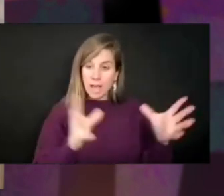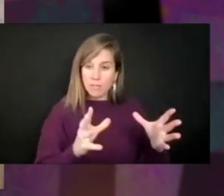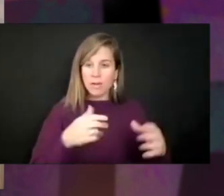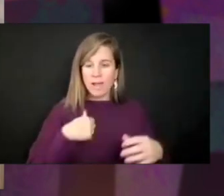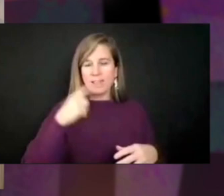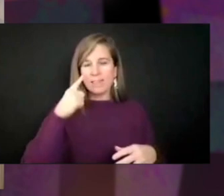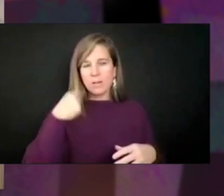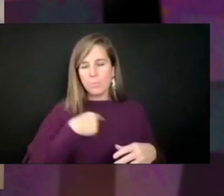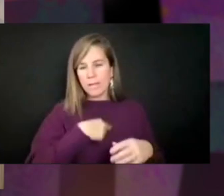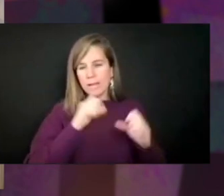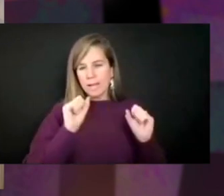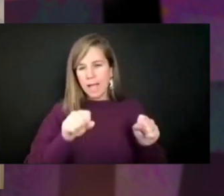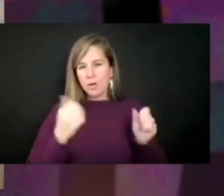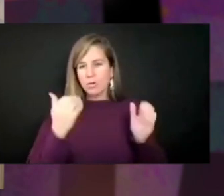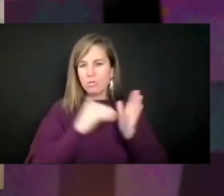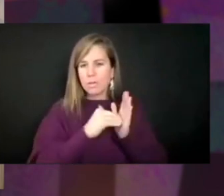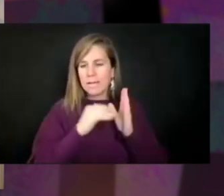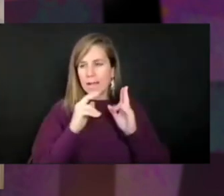reassess